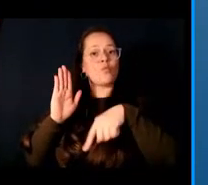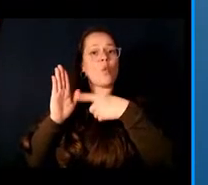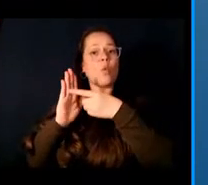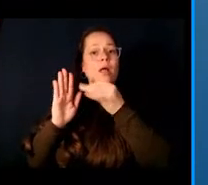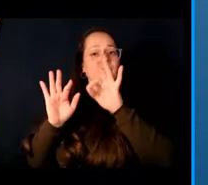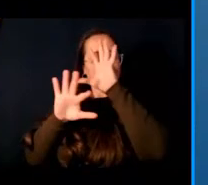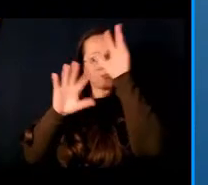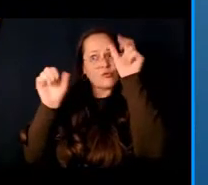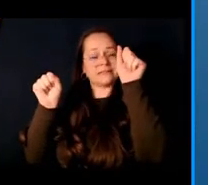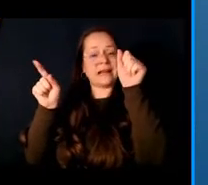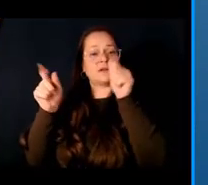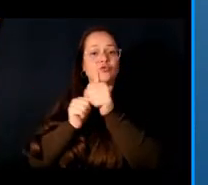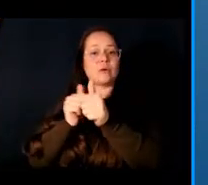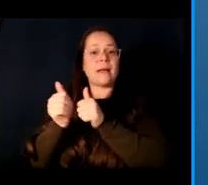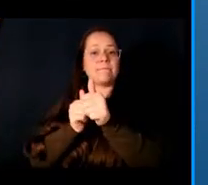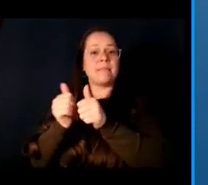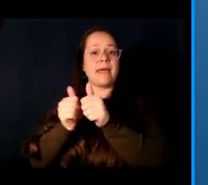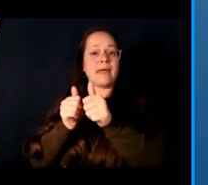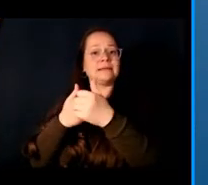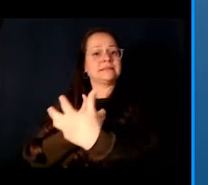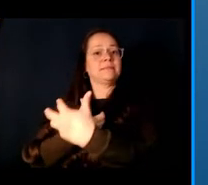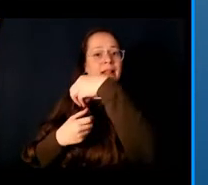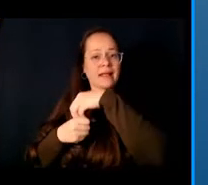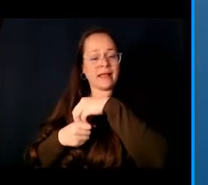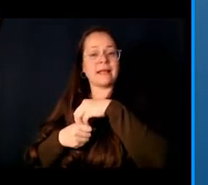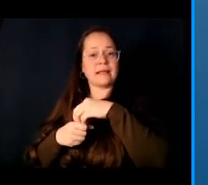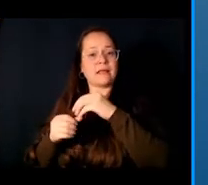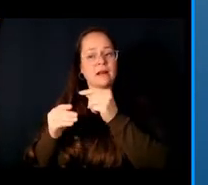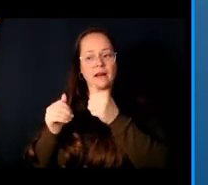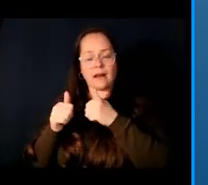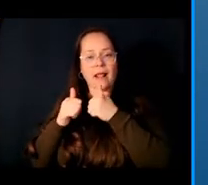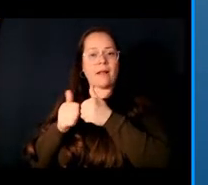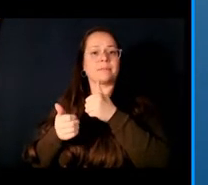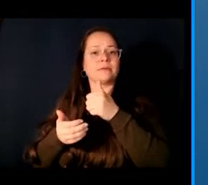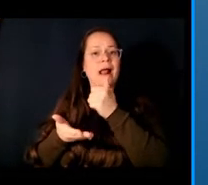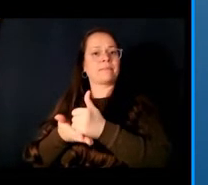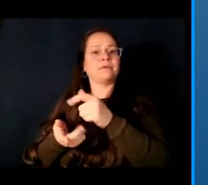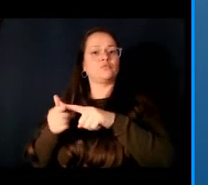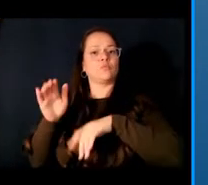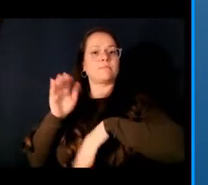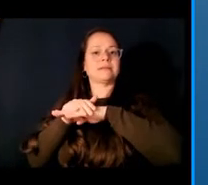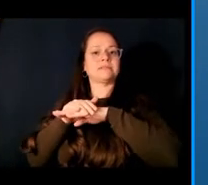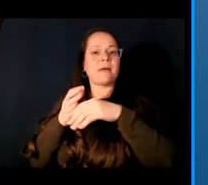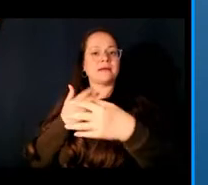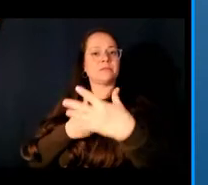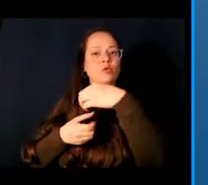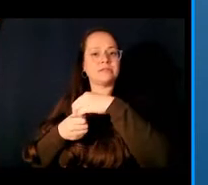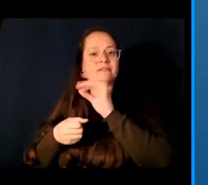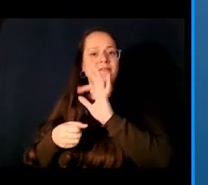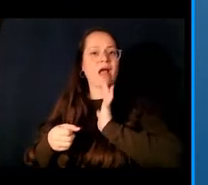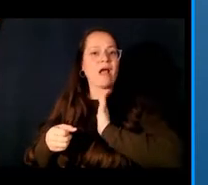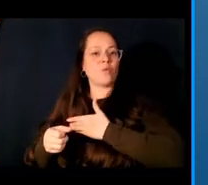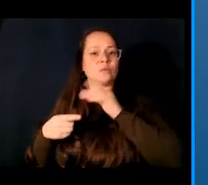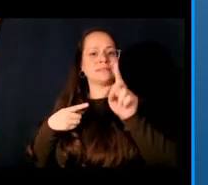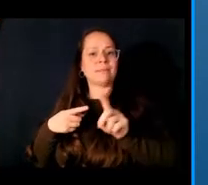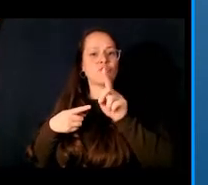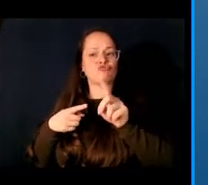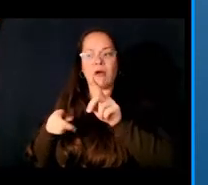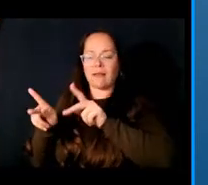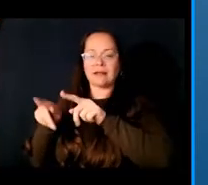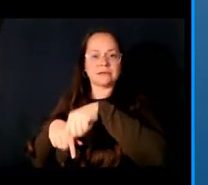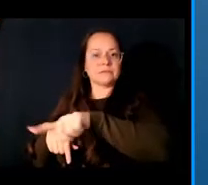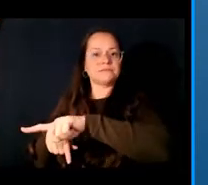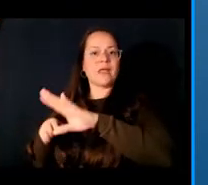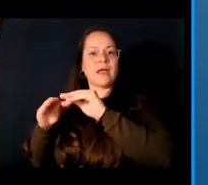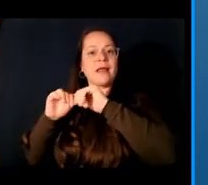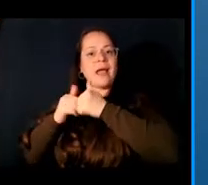the presidential campaign's play in helping maximize participation of our Democratic constituents and how the